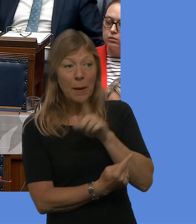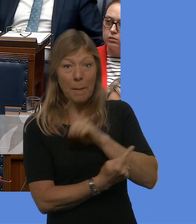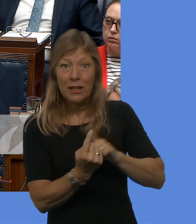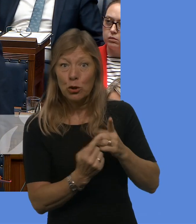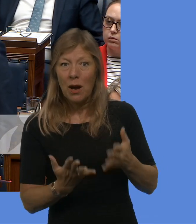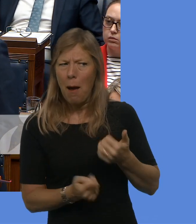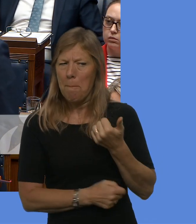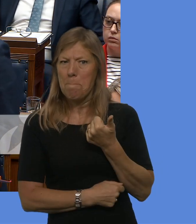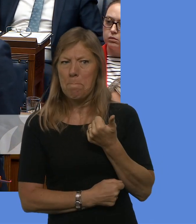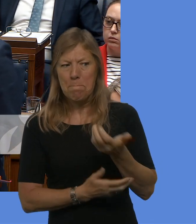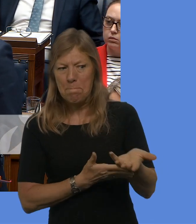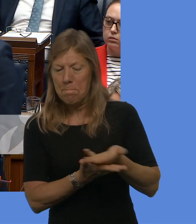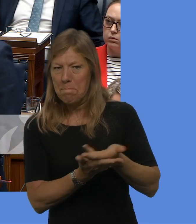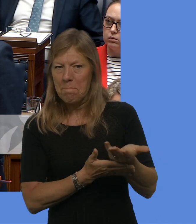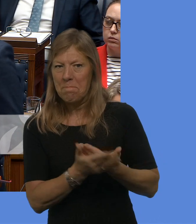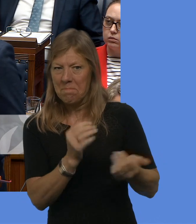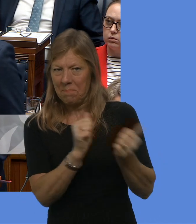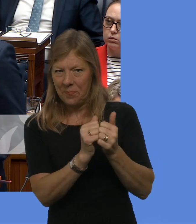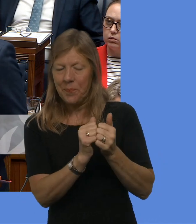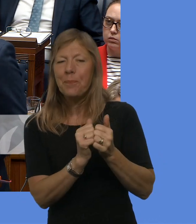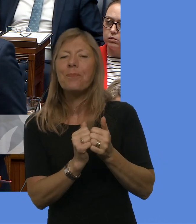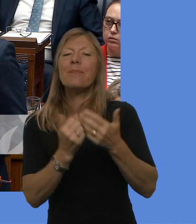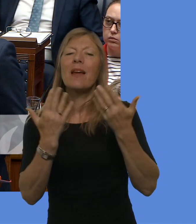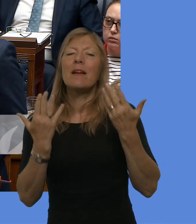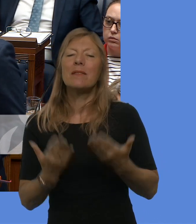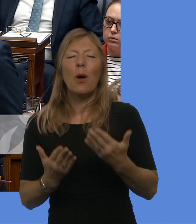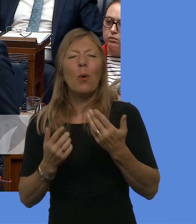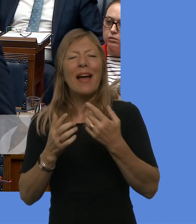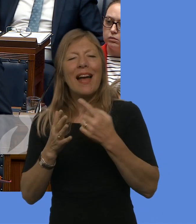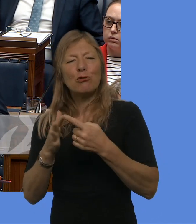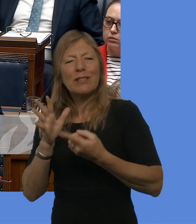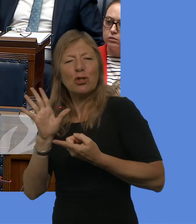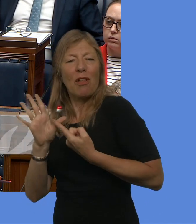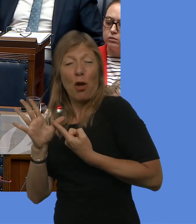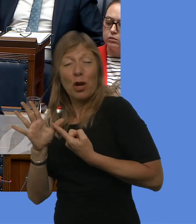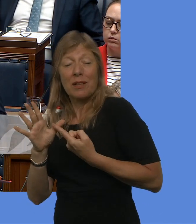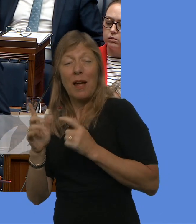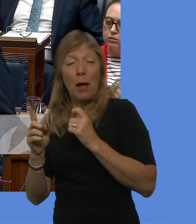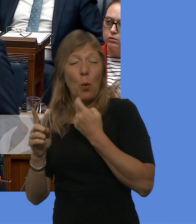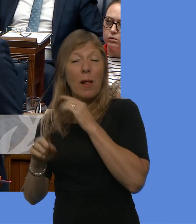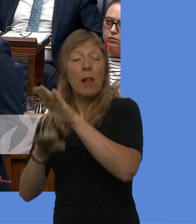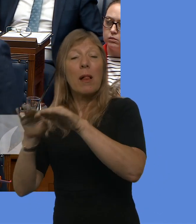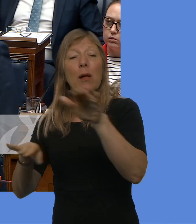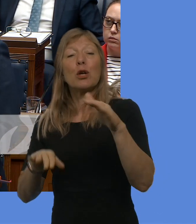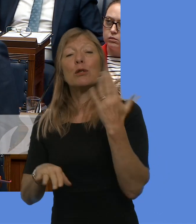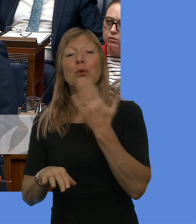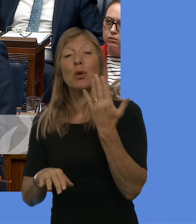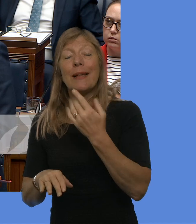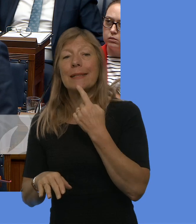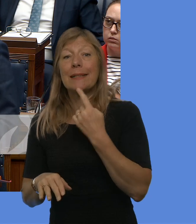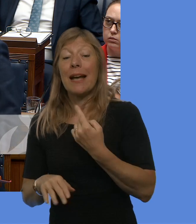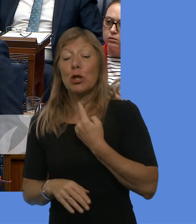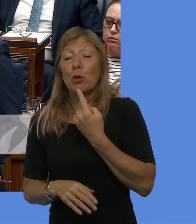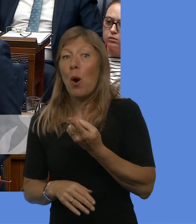meeting, and schools are being contacted by the Education Authority to advise them that strike action shouldn't be taking place